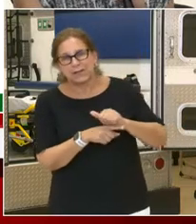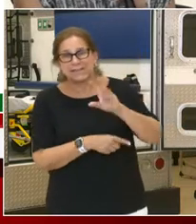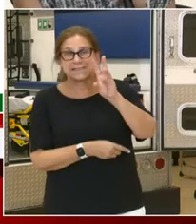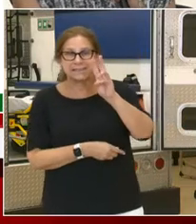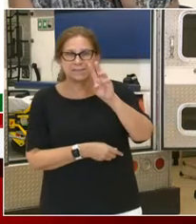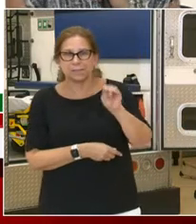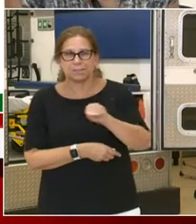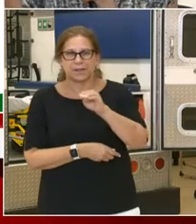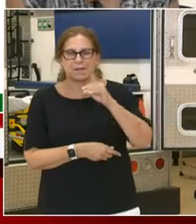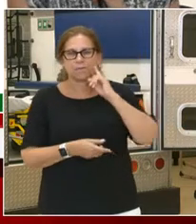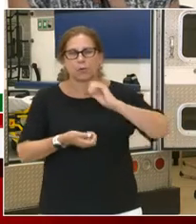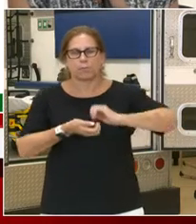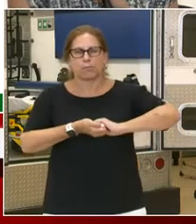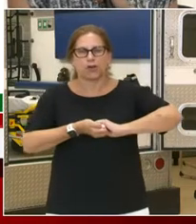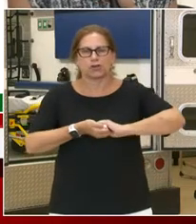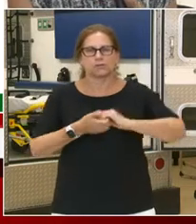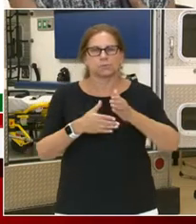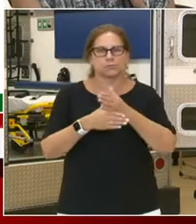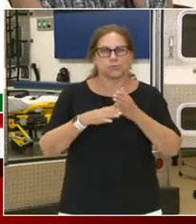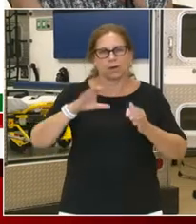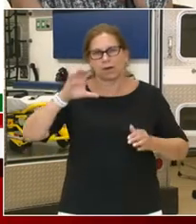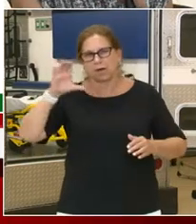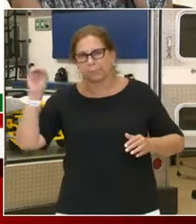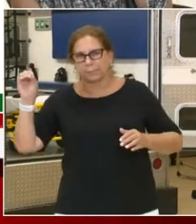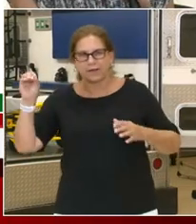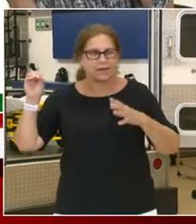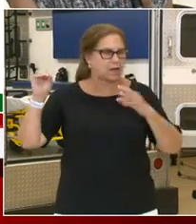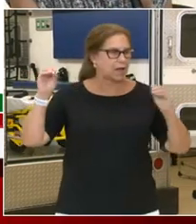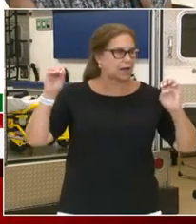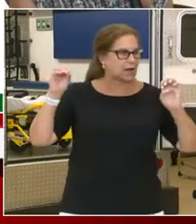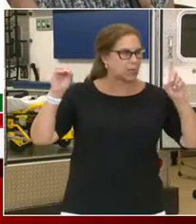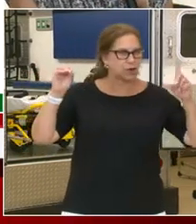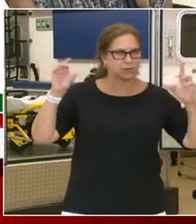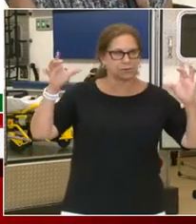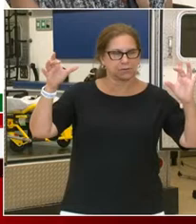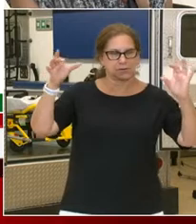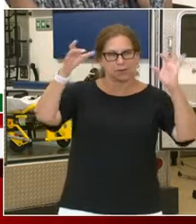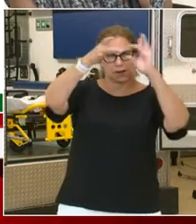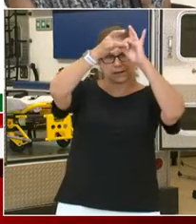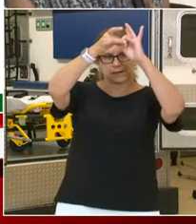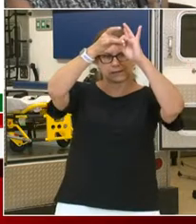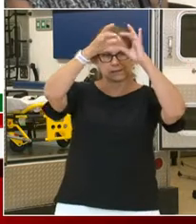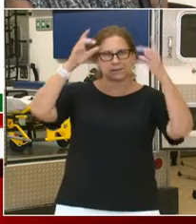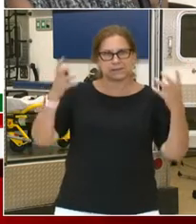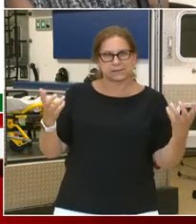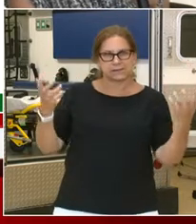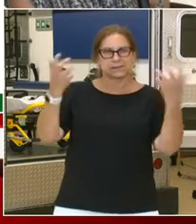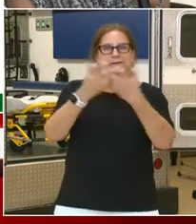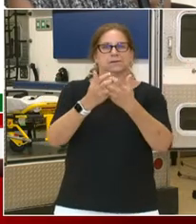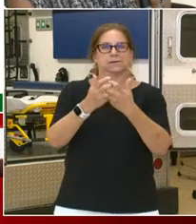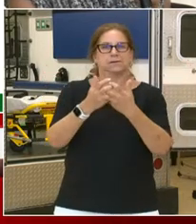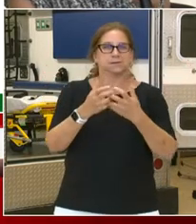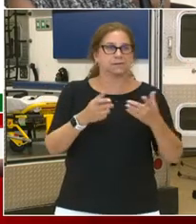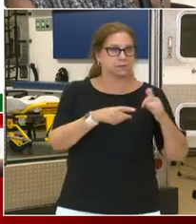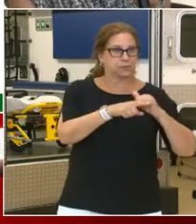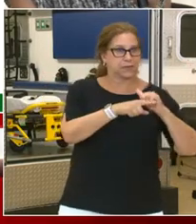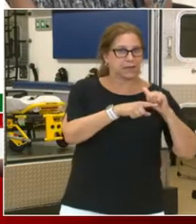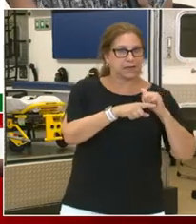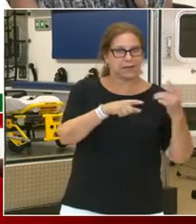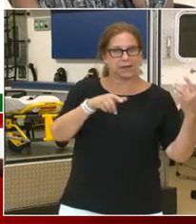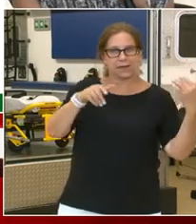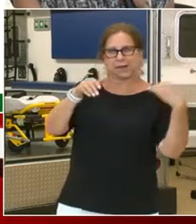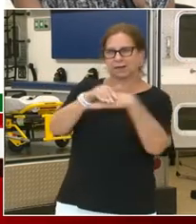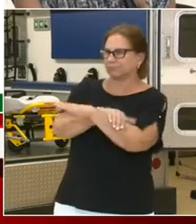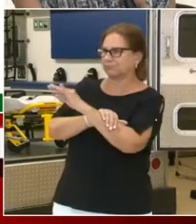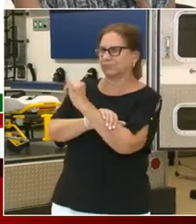between employers and higher education institutions and training providers to create and launch innovative and new opportunities to train and